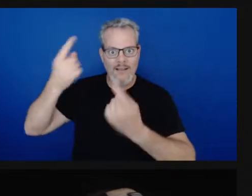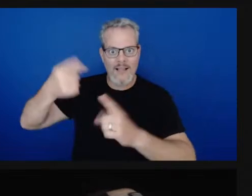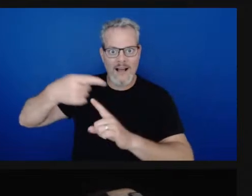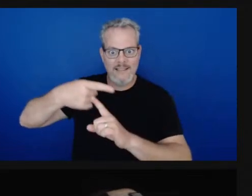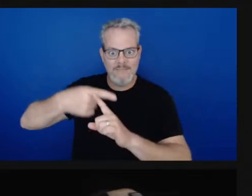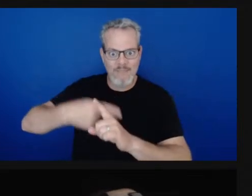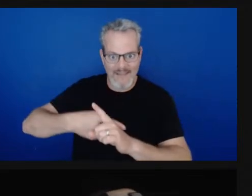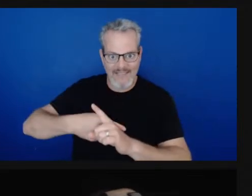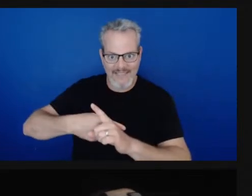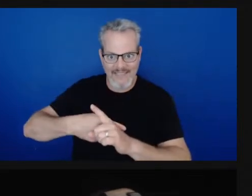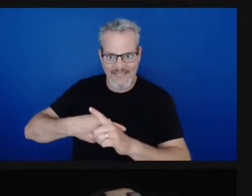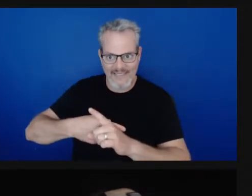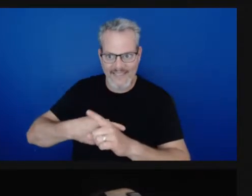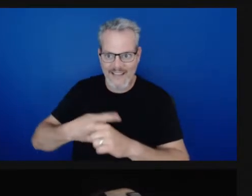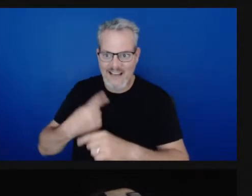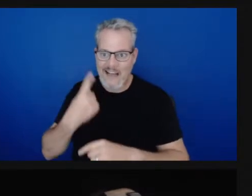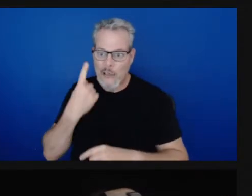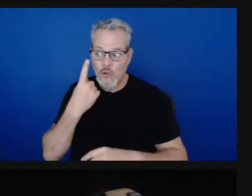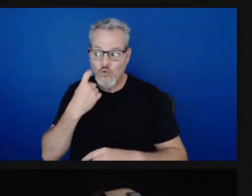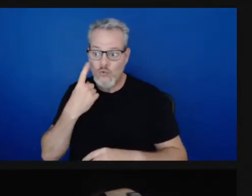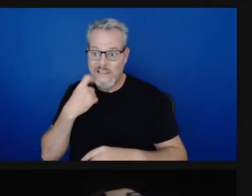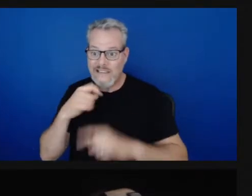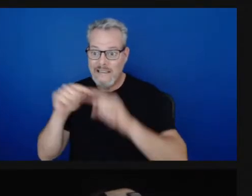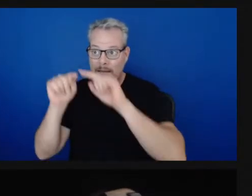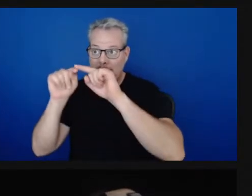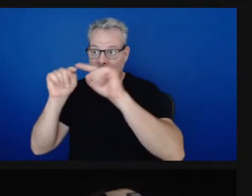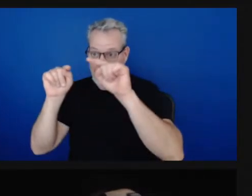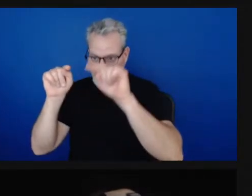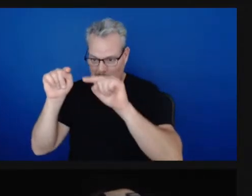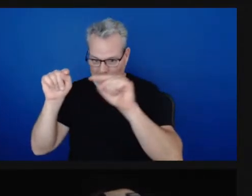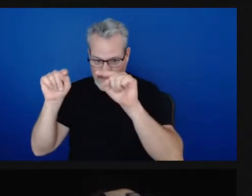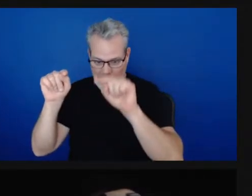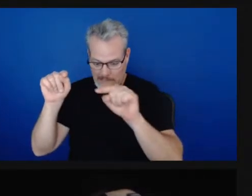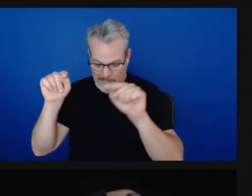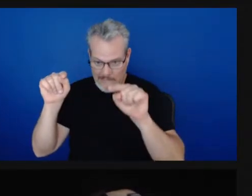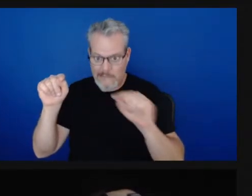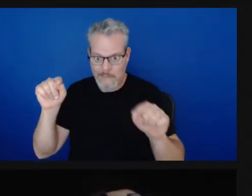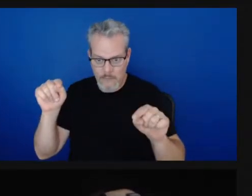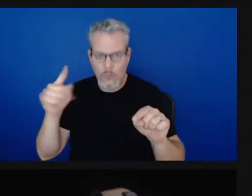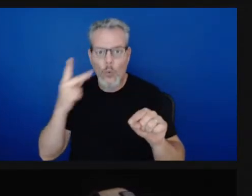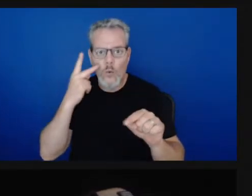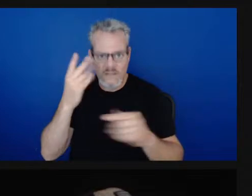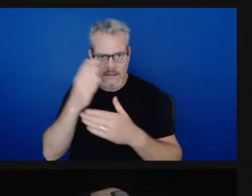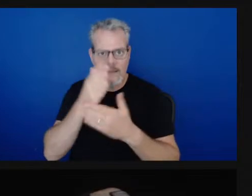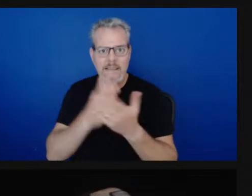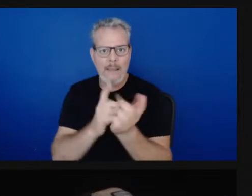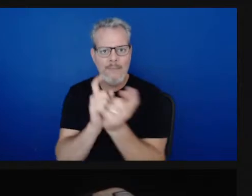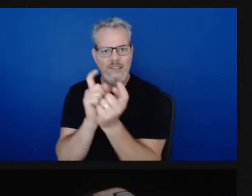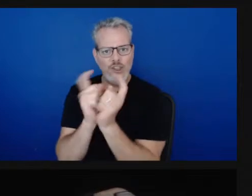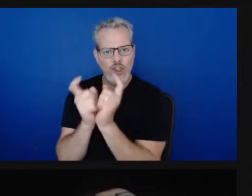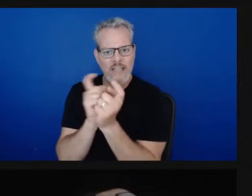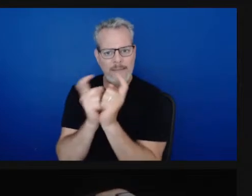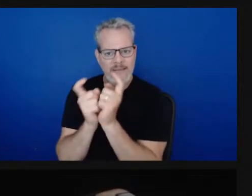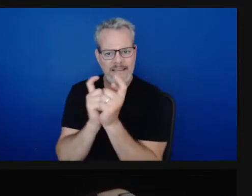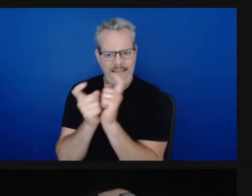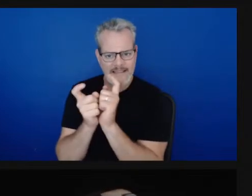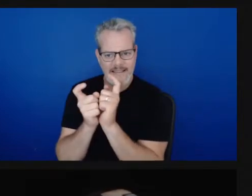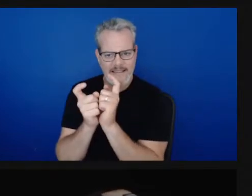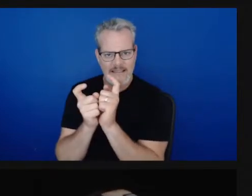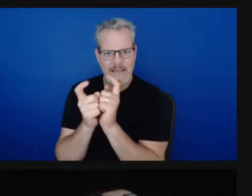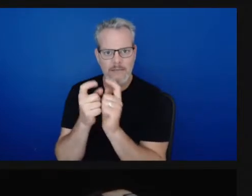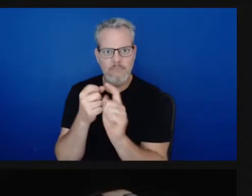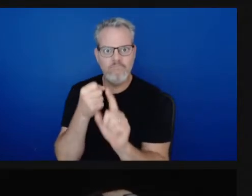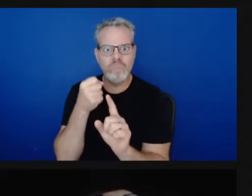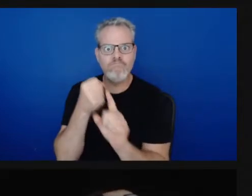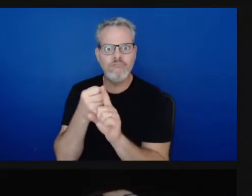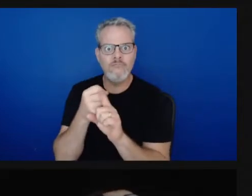our recent gentle inflation. We have seen adjustments of Mauna Loa. This one corresponded to that earthquake swarm